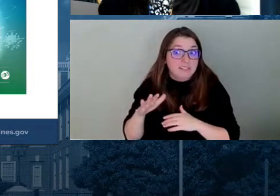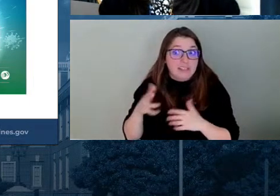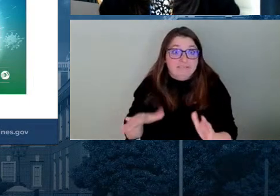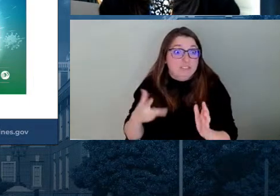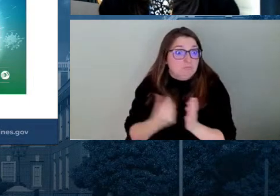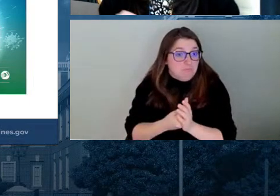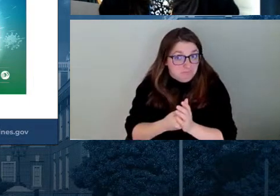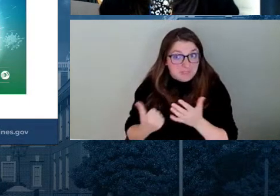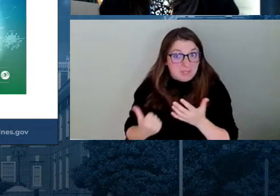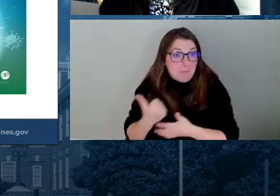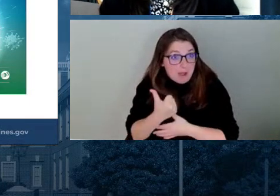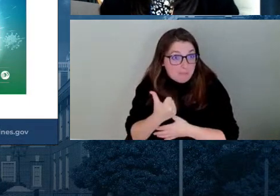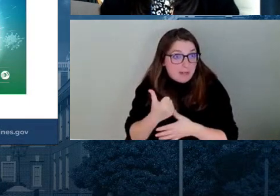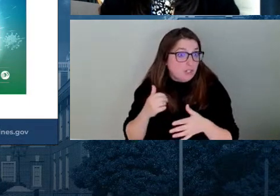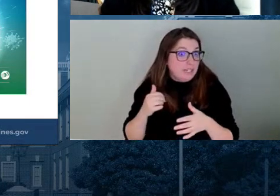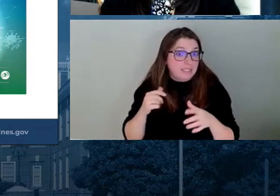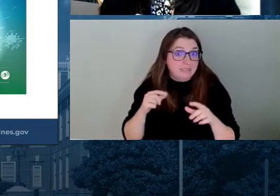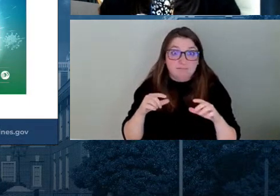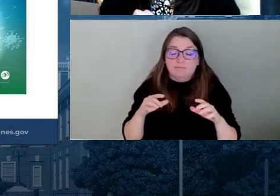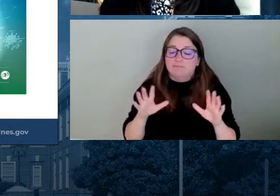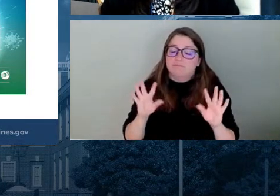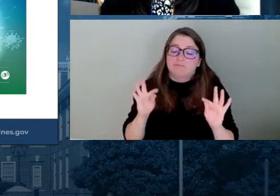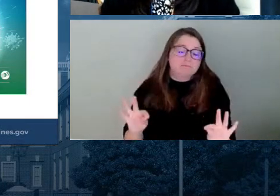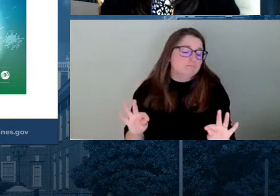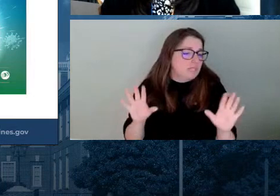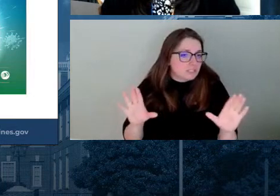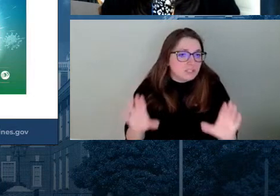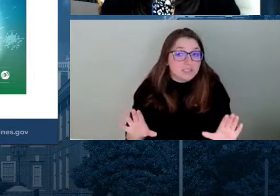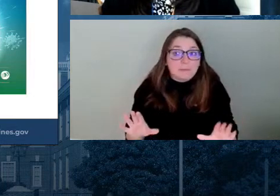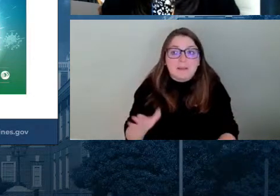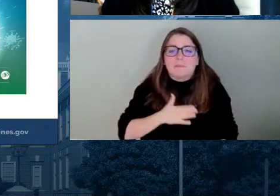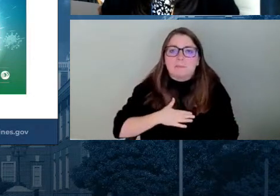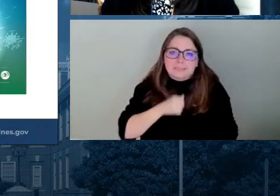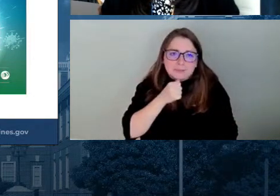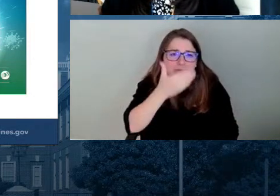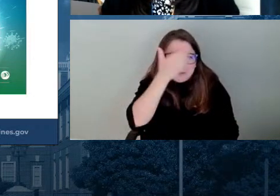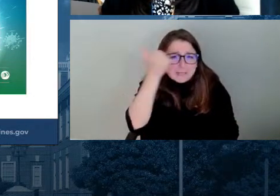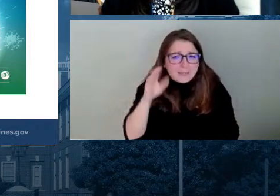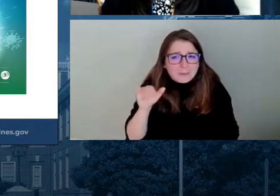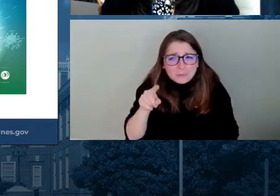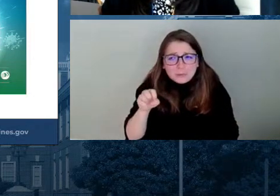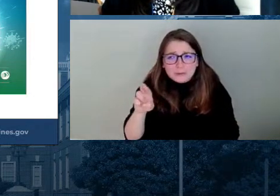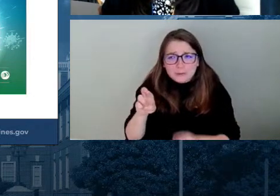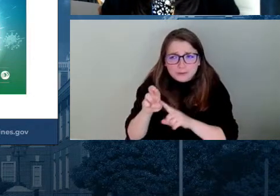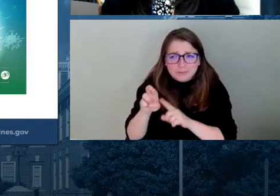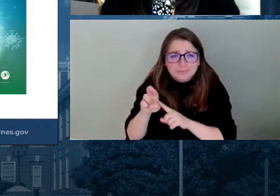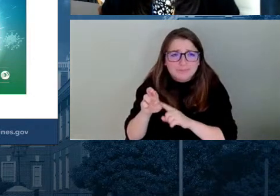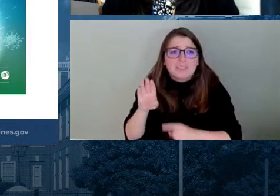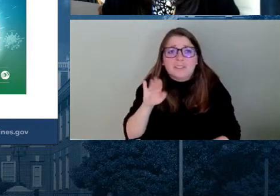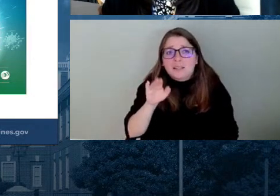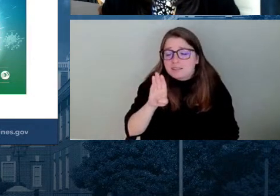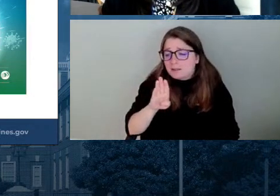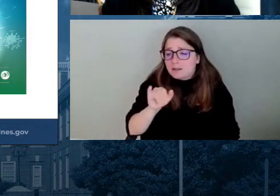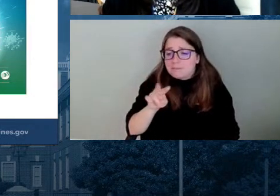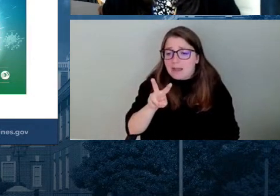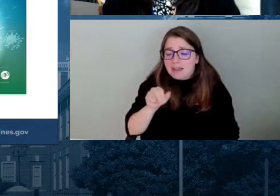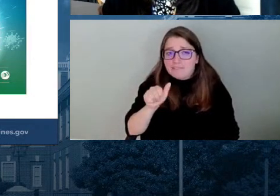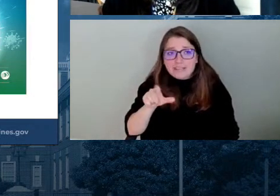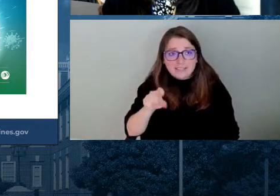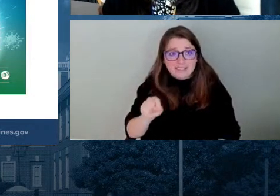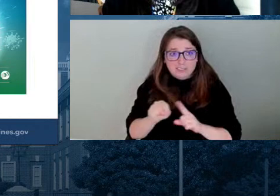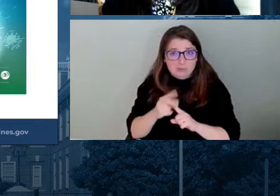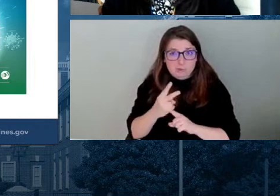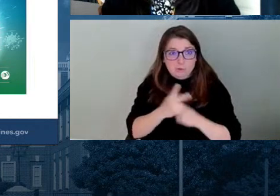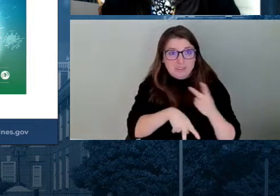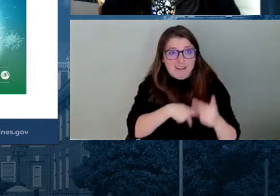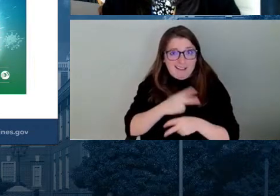series. Please do not forget the booster. This bivalent booster is going to be such a wonderful source of protection